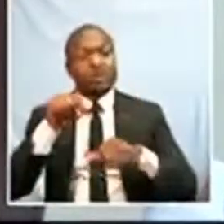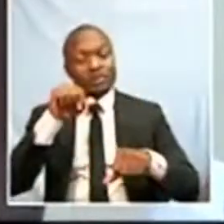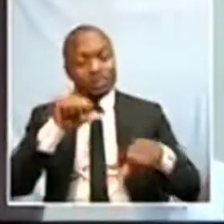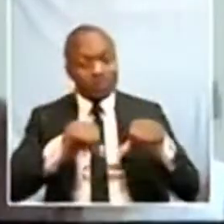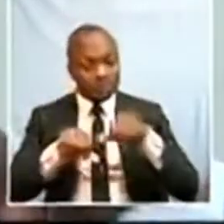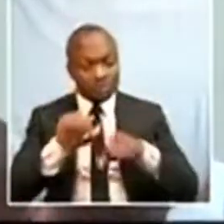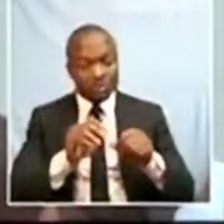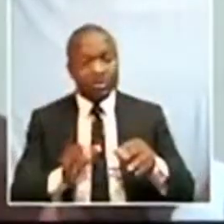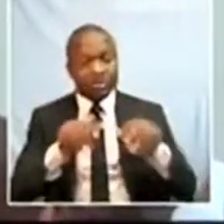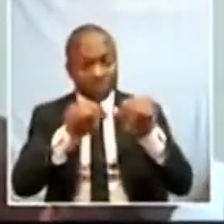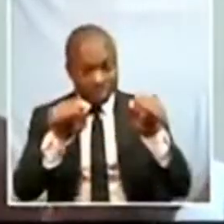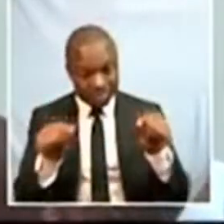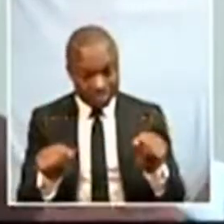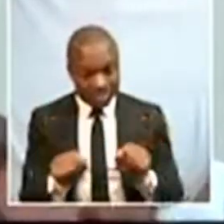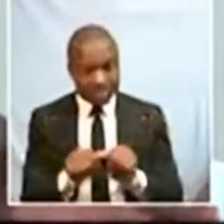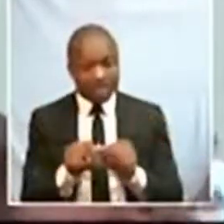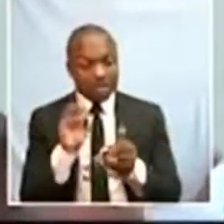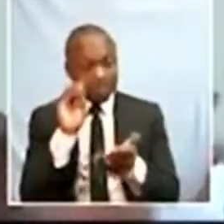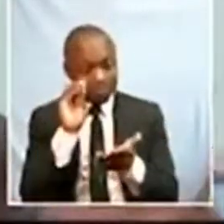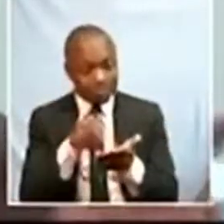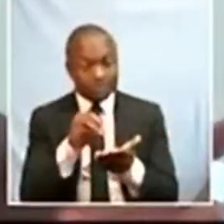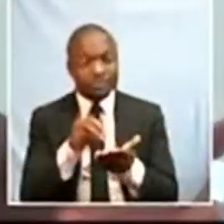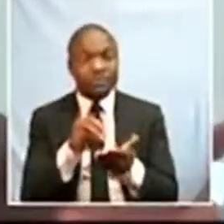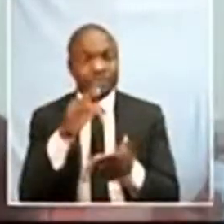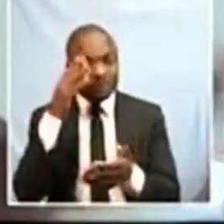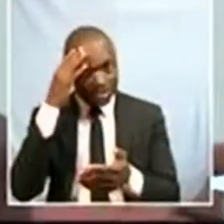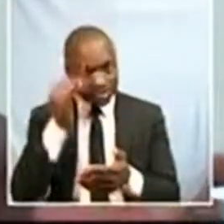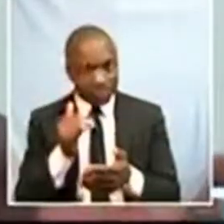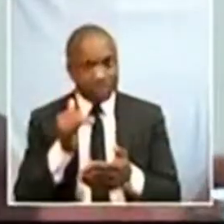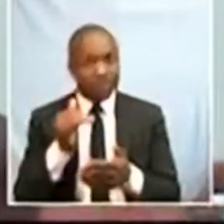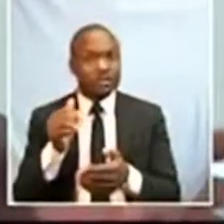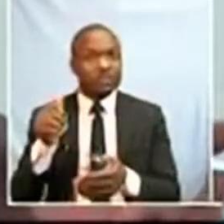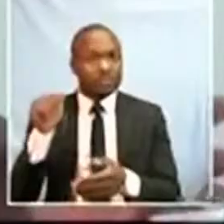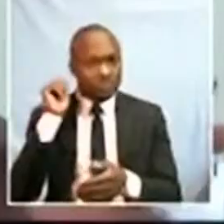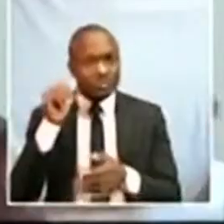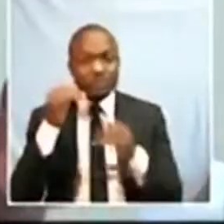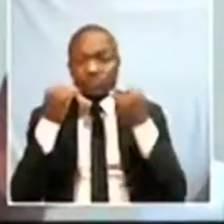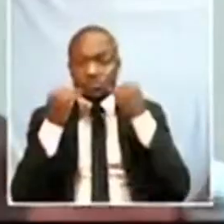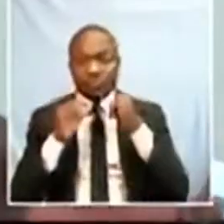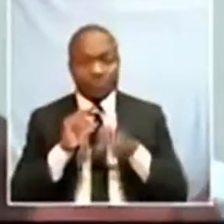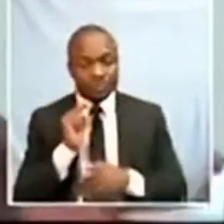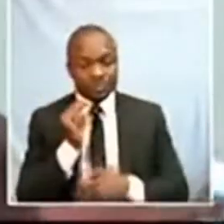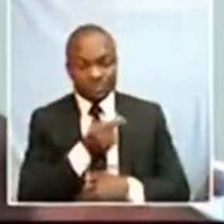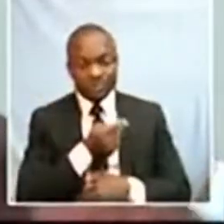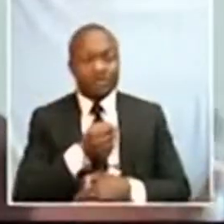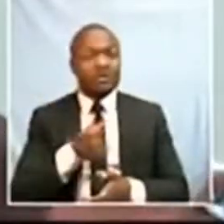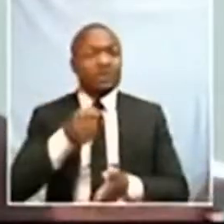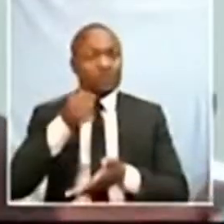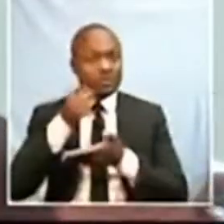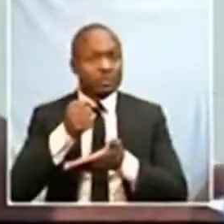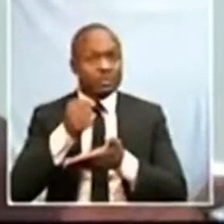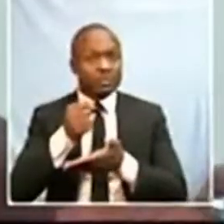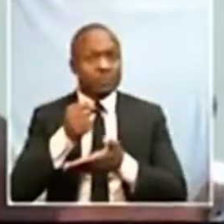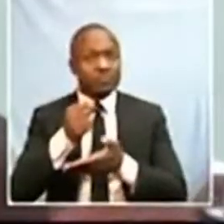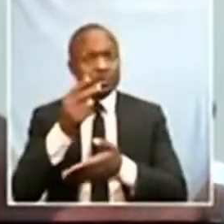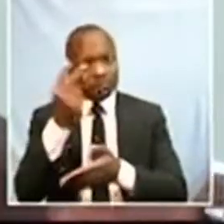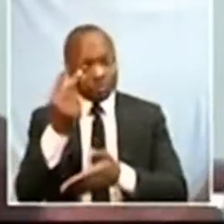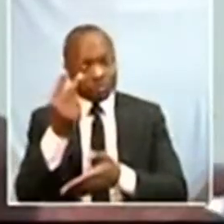picked. Why are you disputing and telling us that the cost for both costed